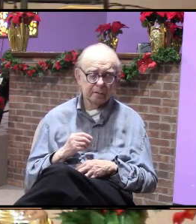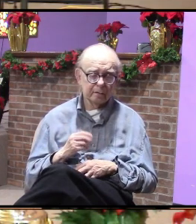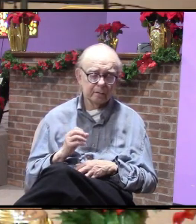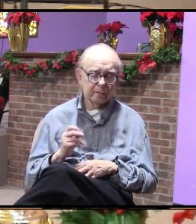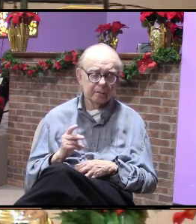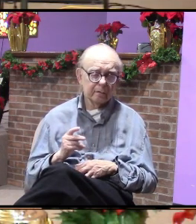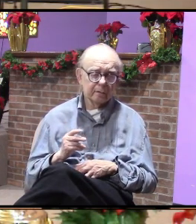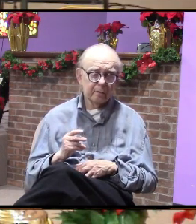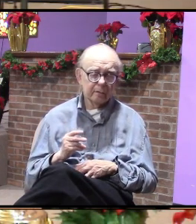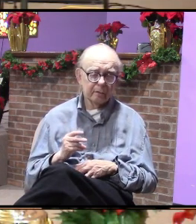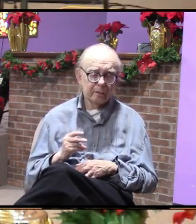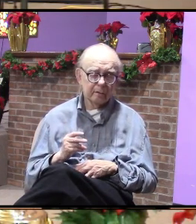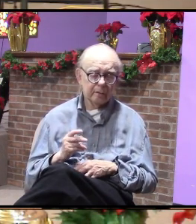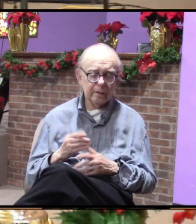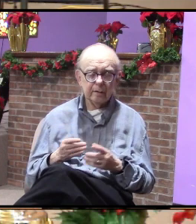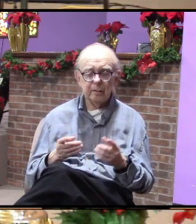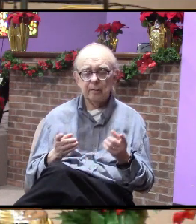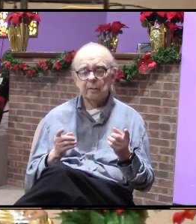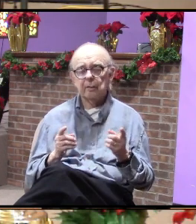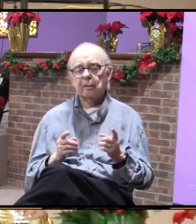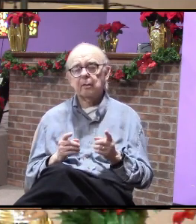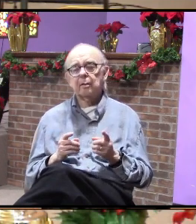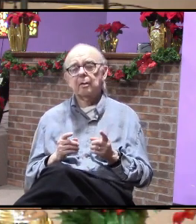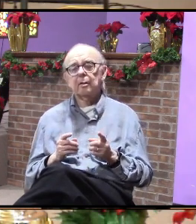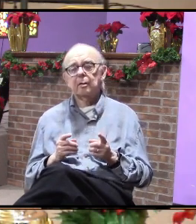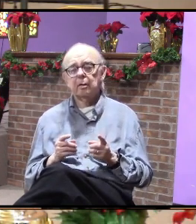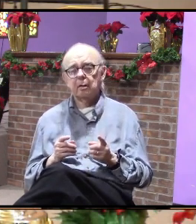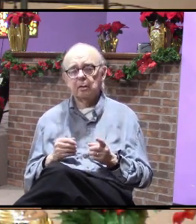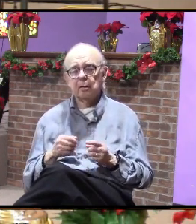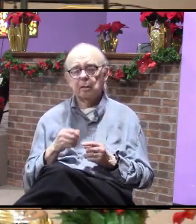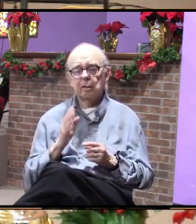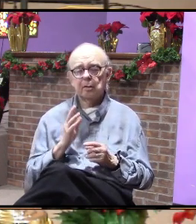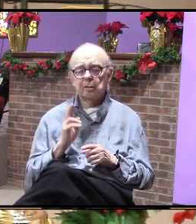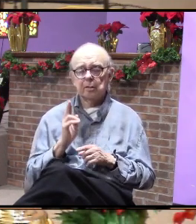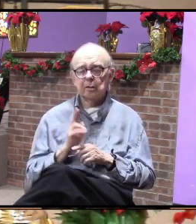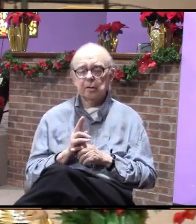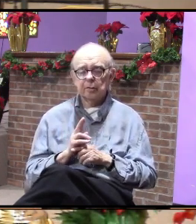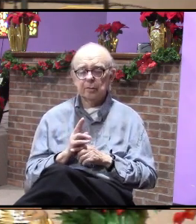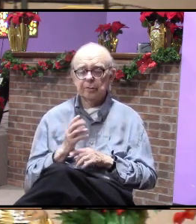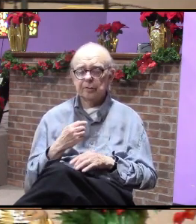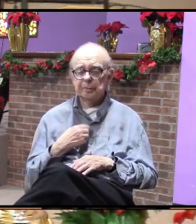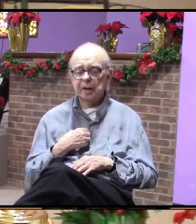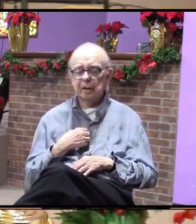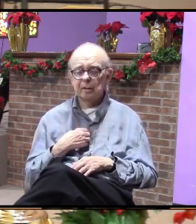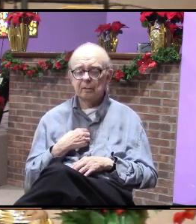Okay? What happens is God uses me